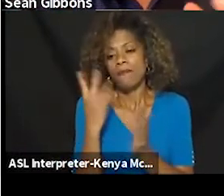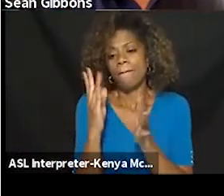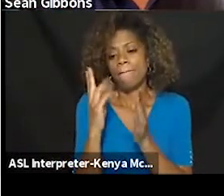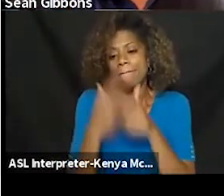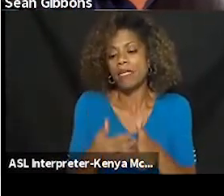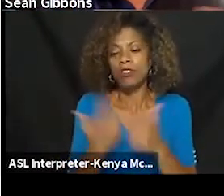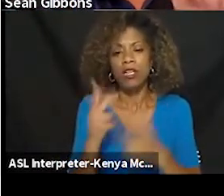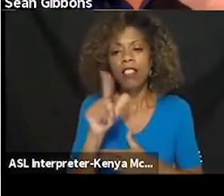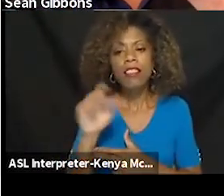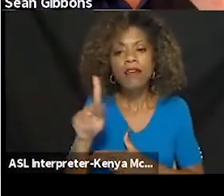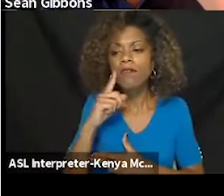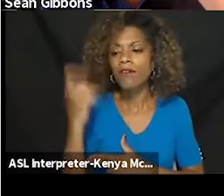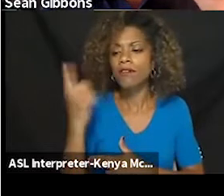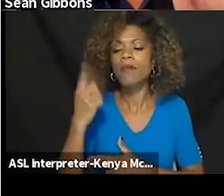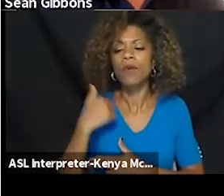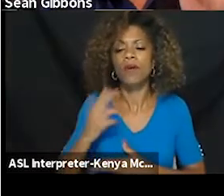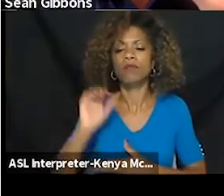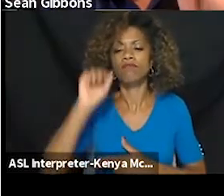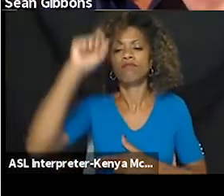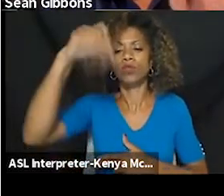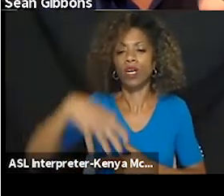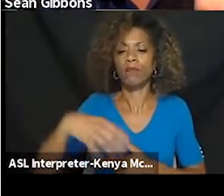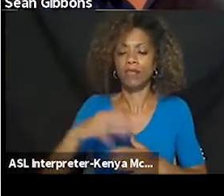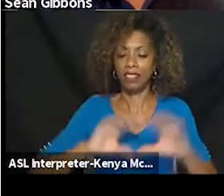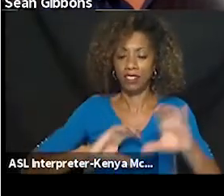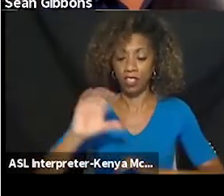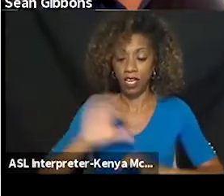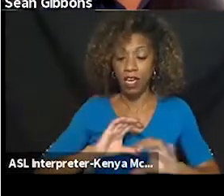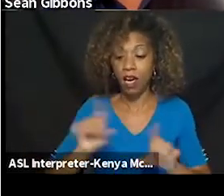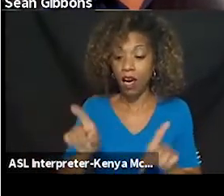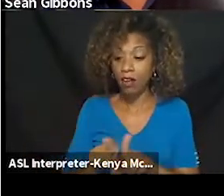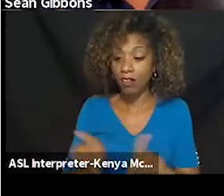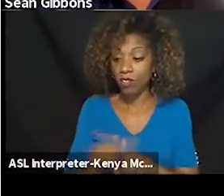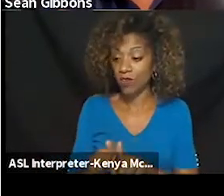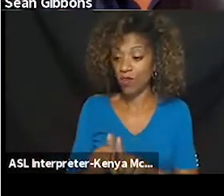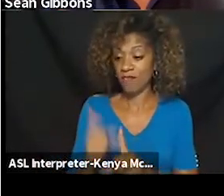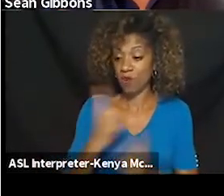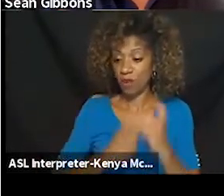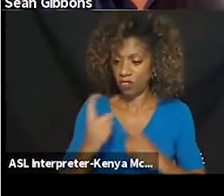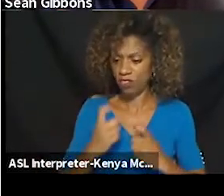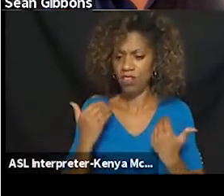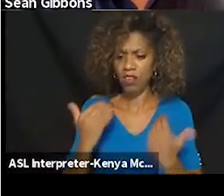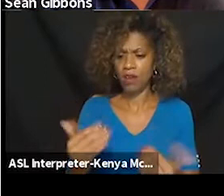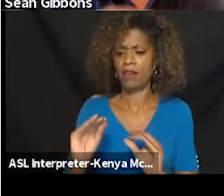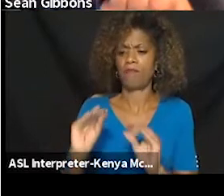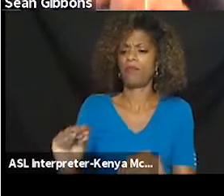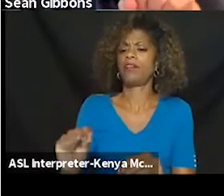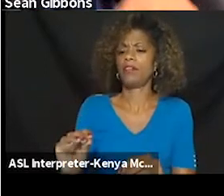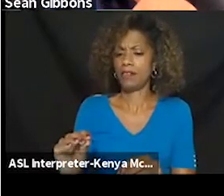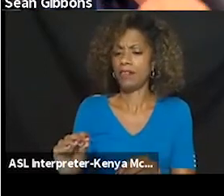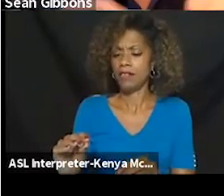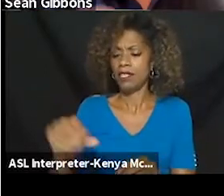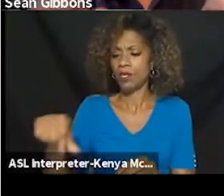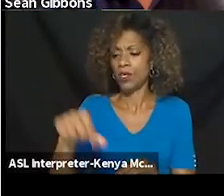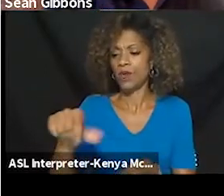And then one other little piece of housekeeping, we'll take questions across the way. So you can start putting them in now if you came with one. But if you would, go ahead and put it in that